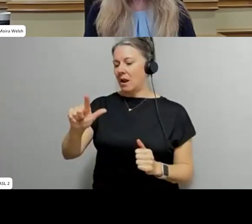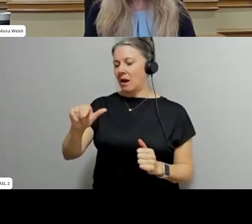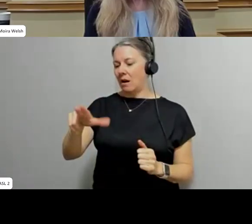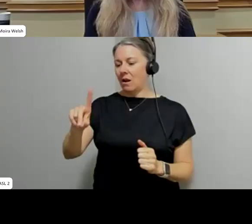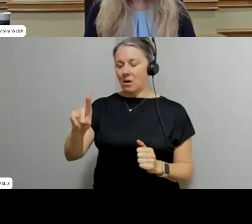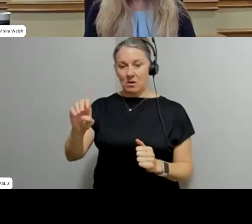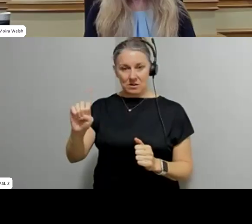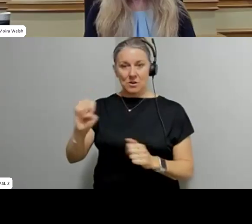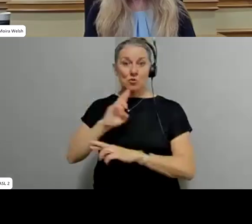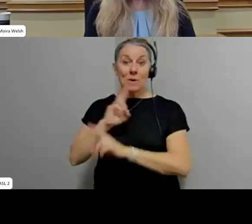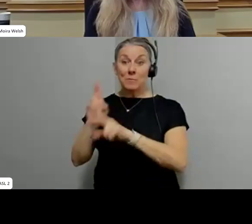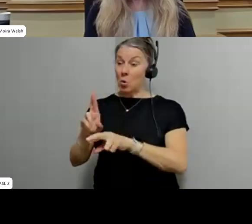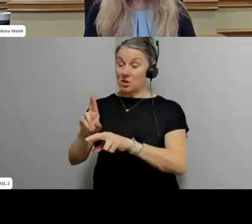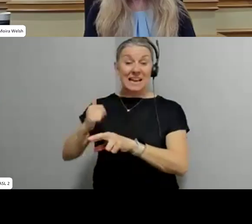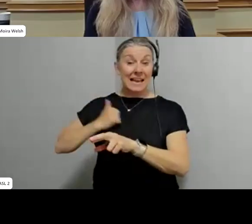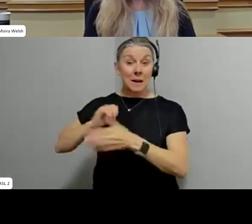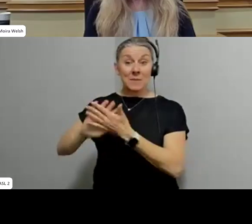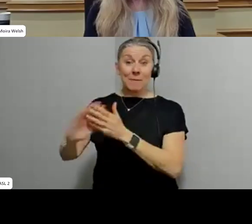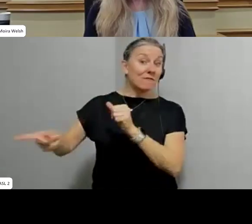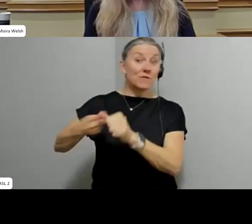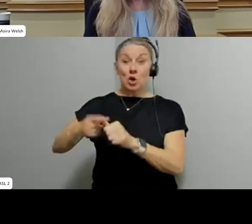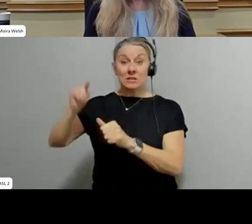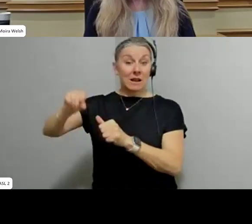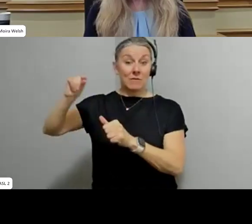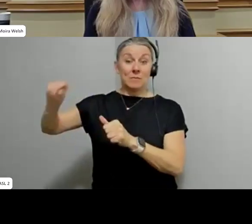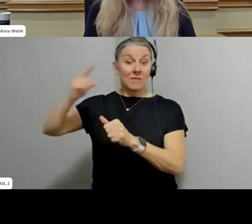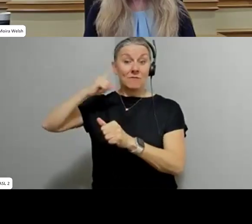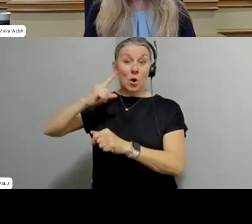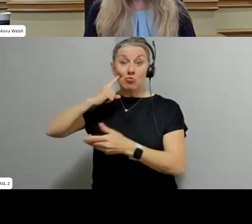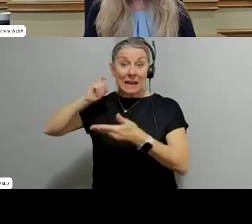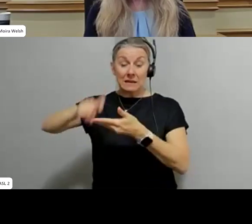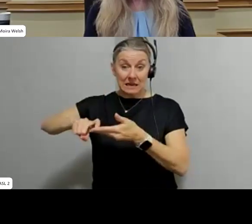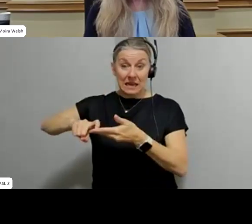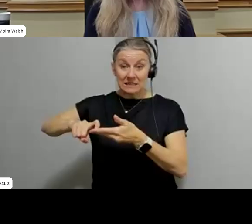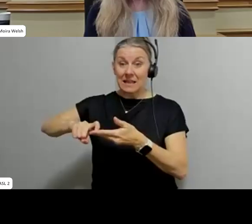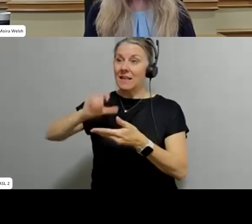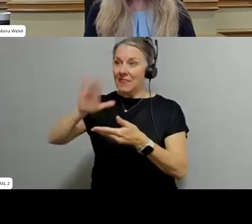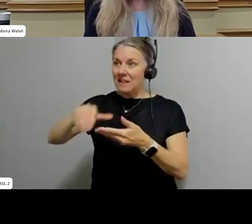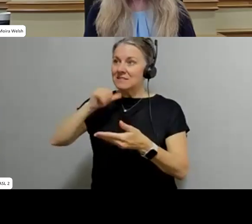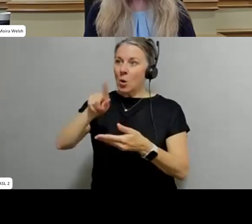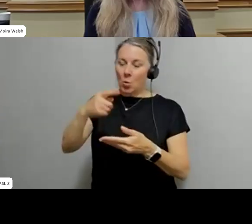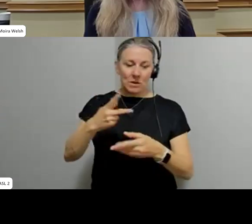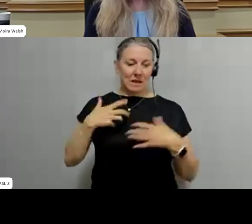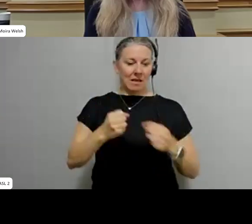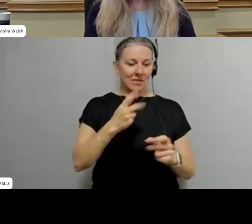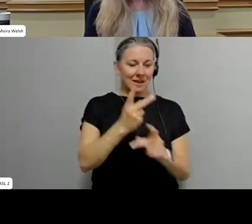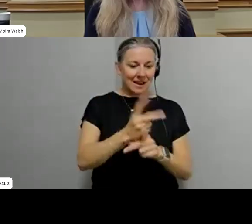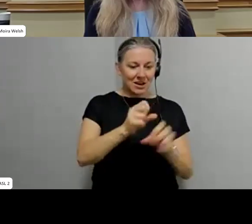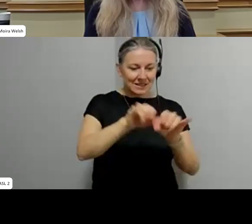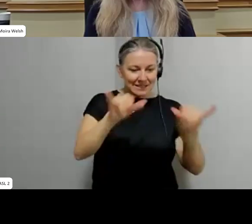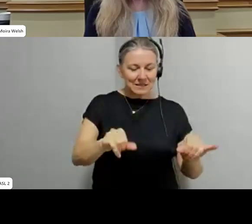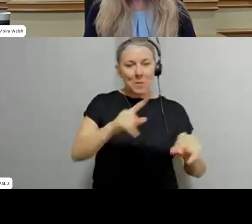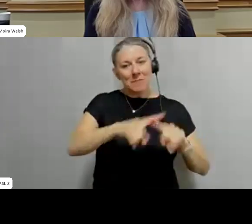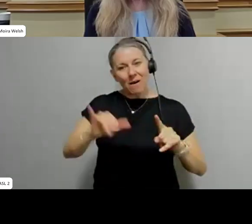modern government to acknowledge that health is not just the healthcare system, but health promotion and disease prevention. It was really quite